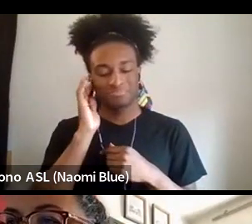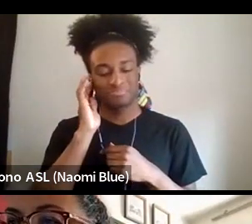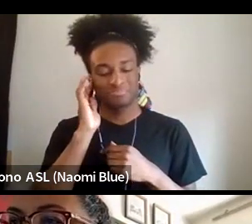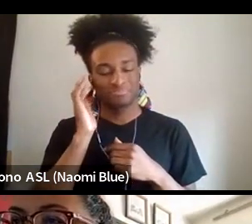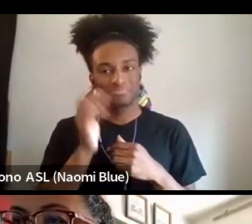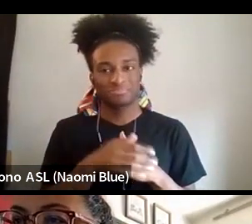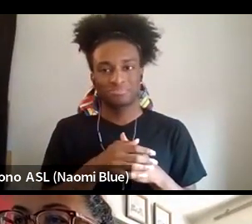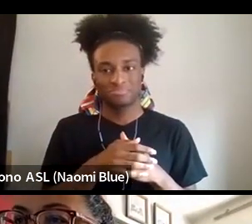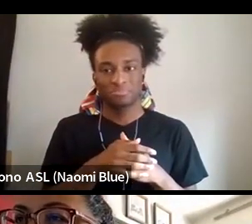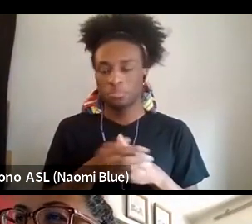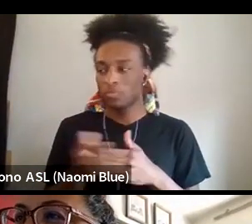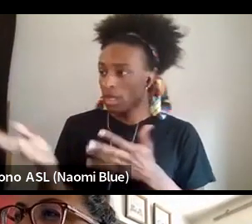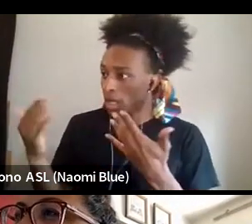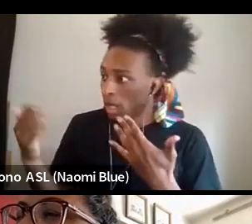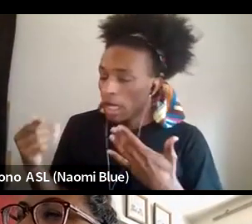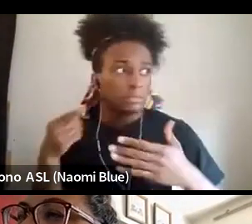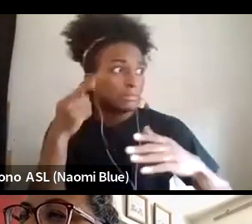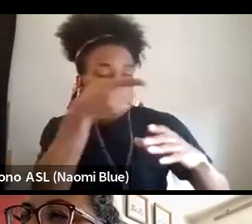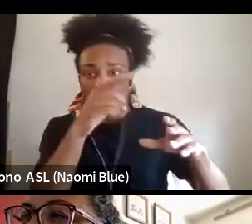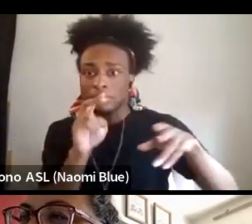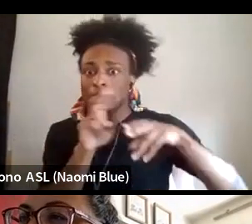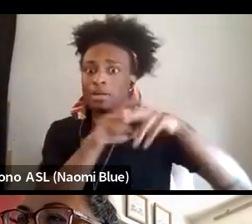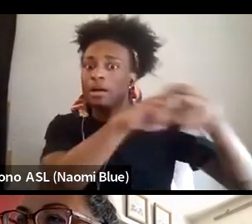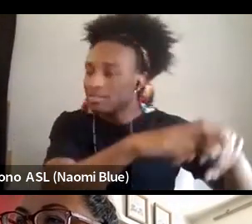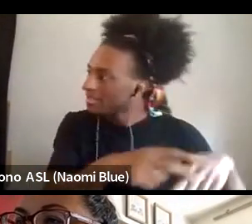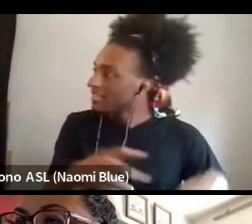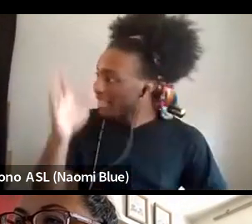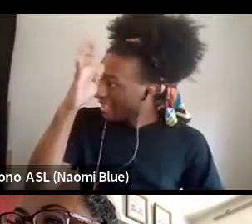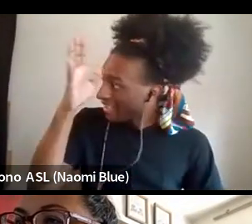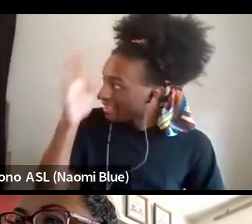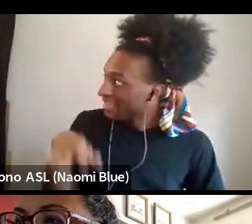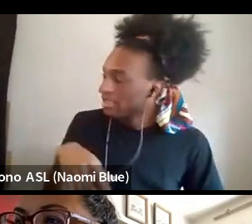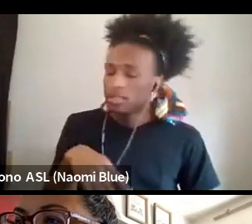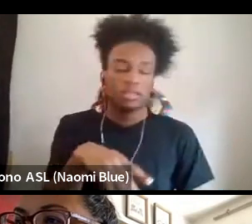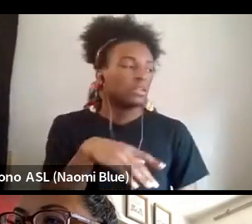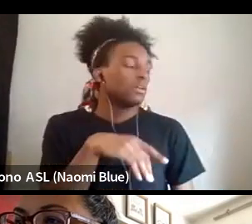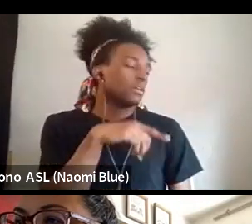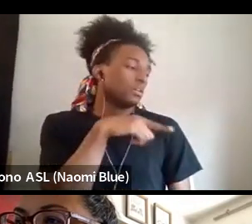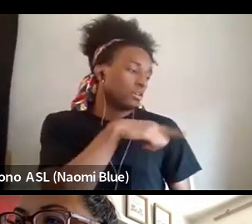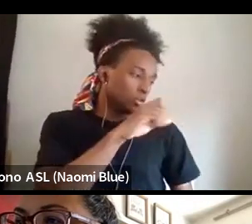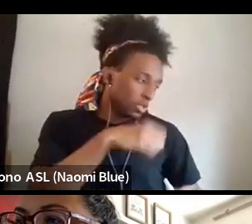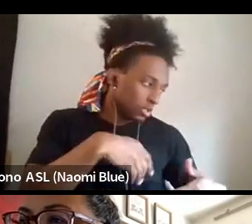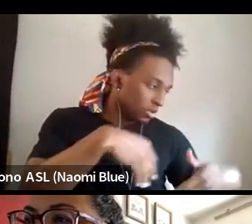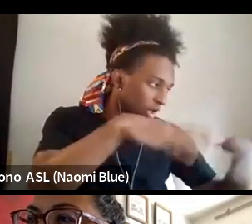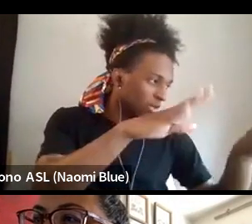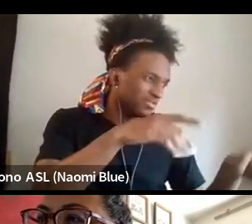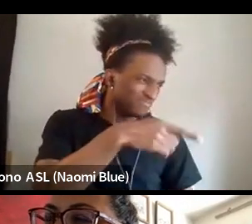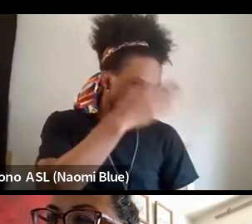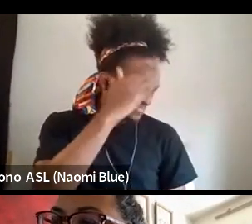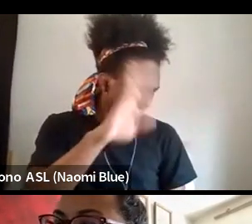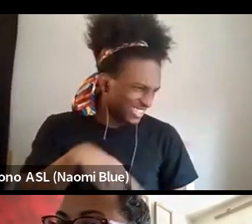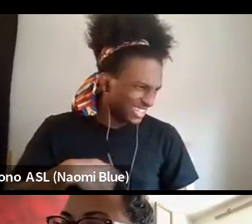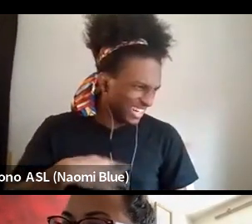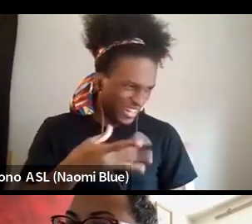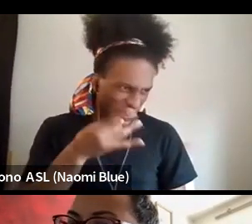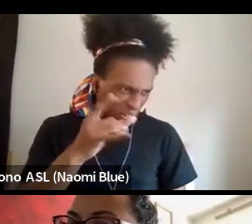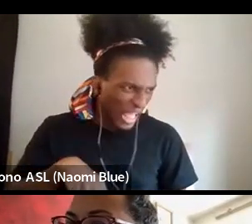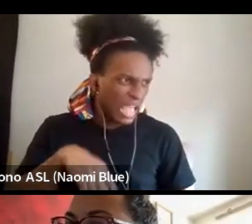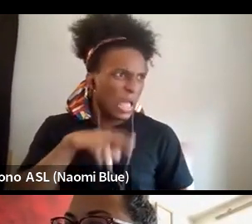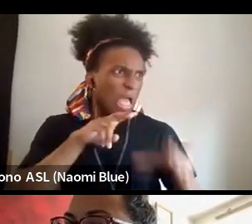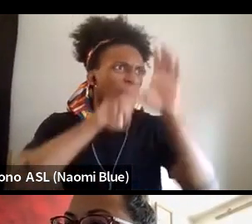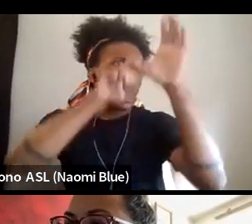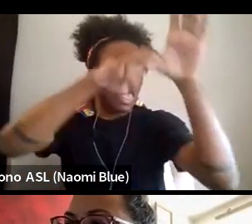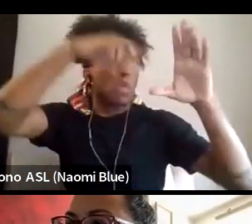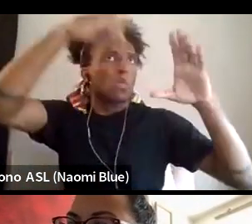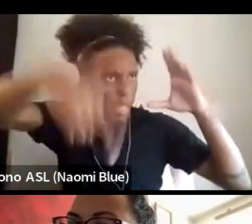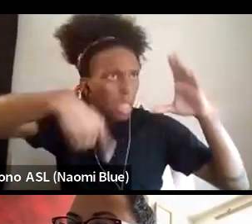Let's go on this one, Dad. Iris, you can go. You know, I don't like writing things that go upside down, but we used